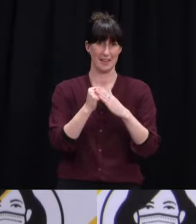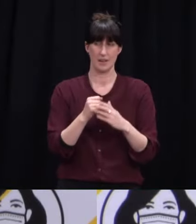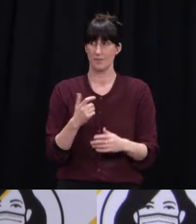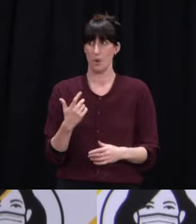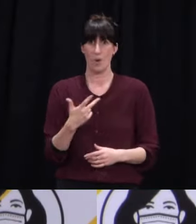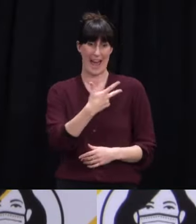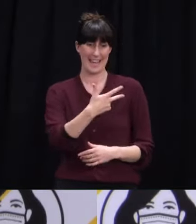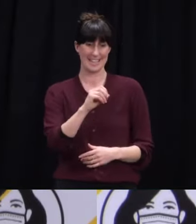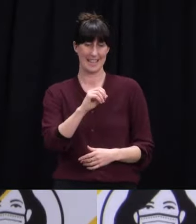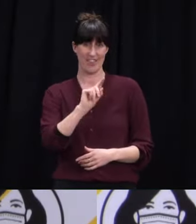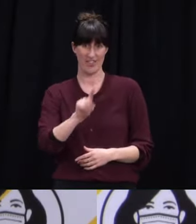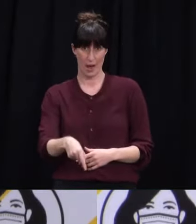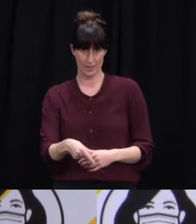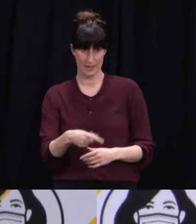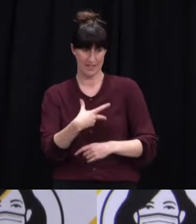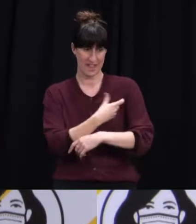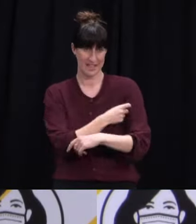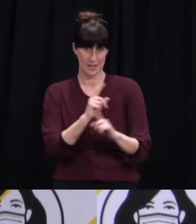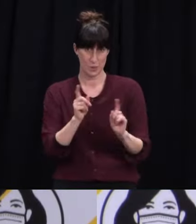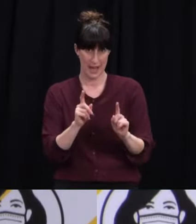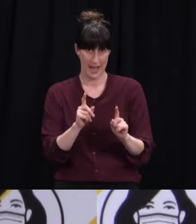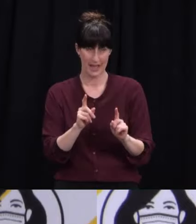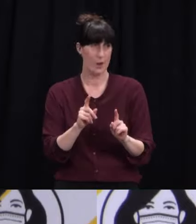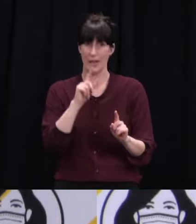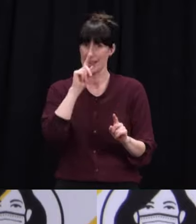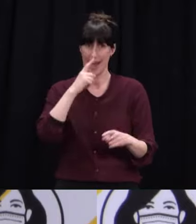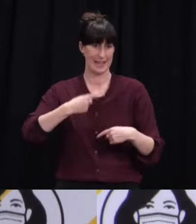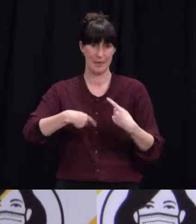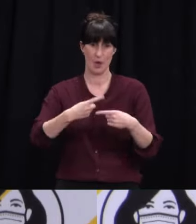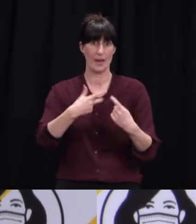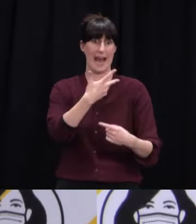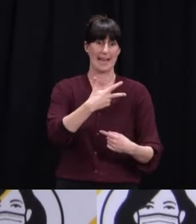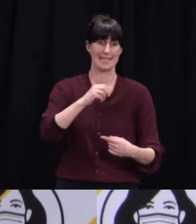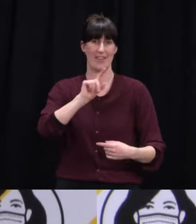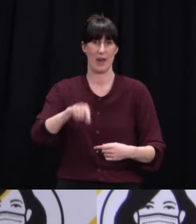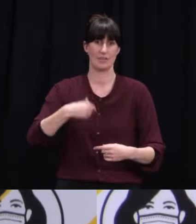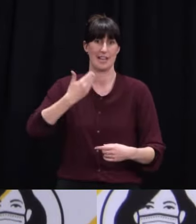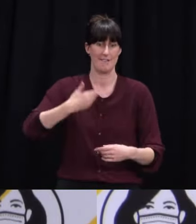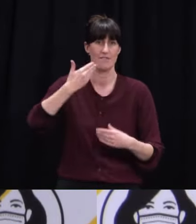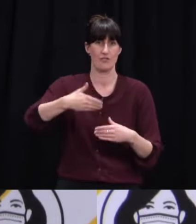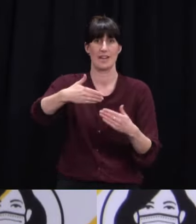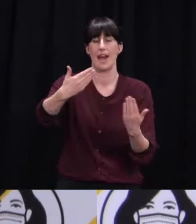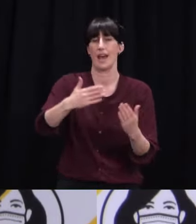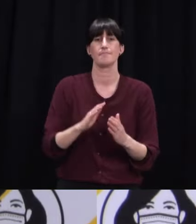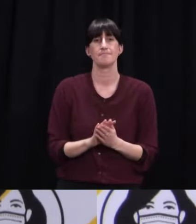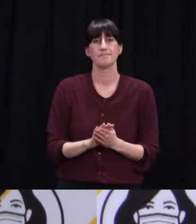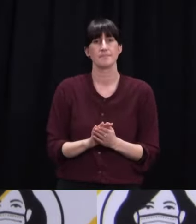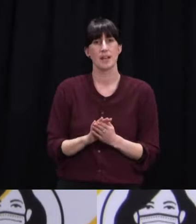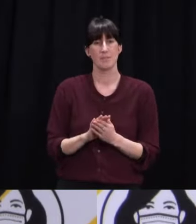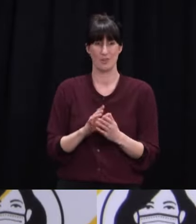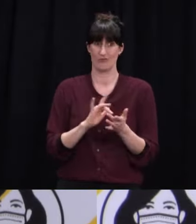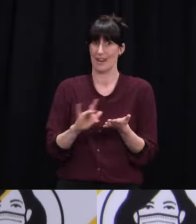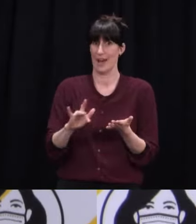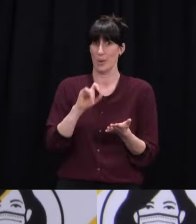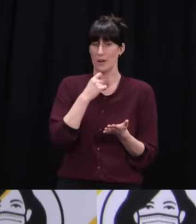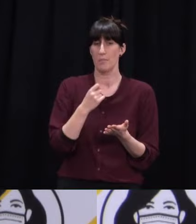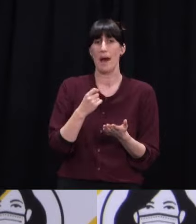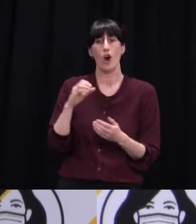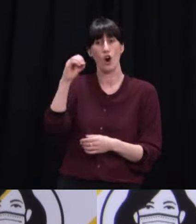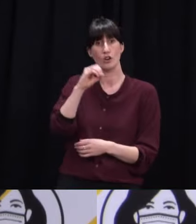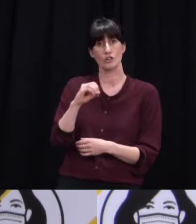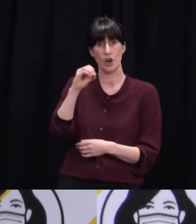would get to the point where we'll run out again. So we are expecting big deliveries of vaccines in October. We've got